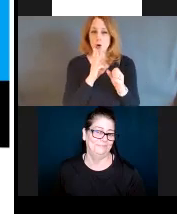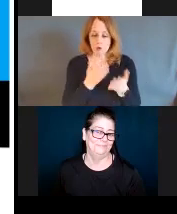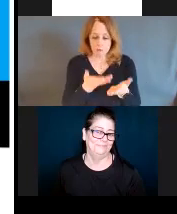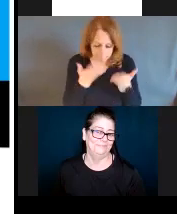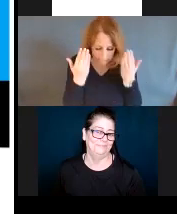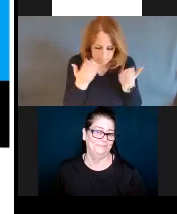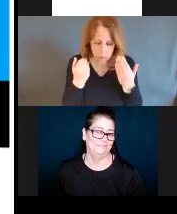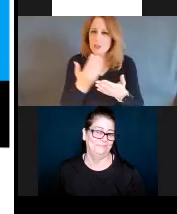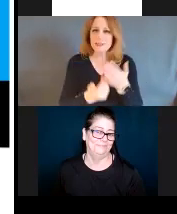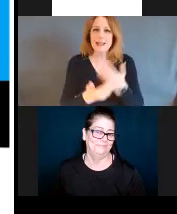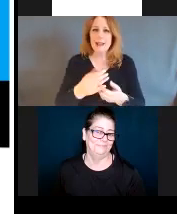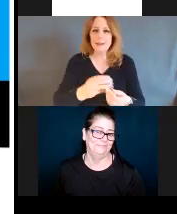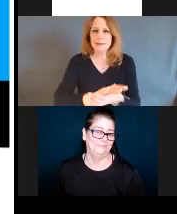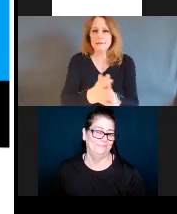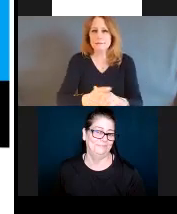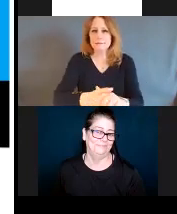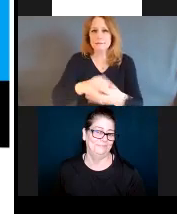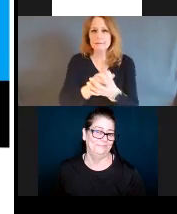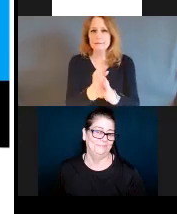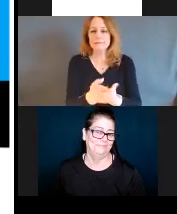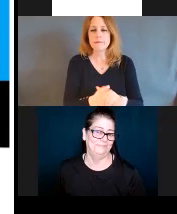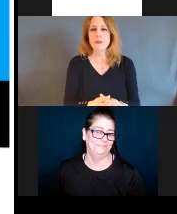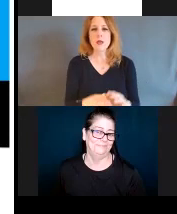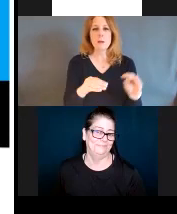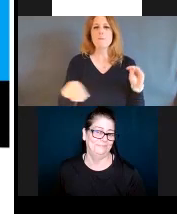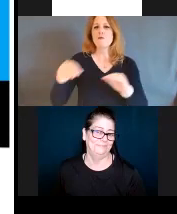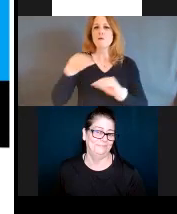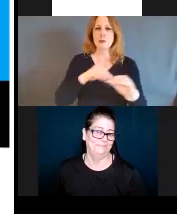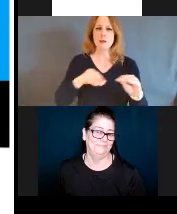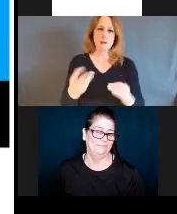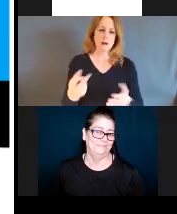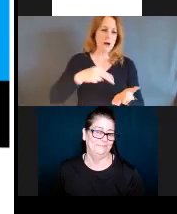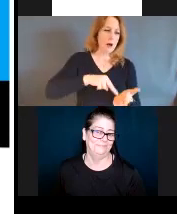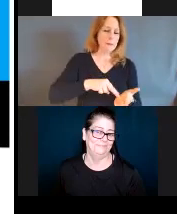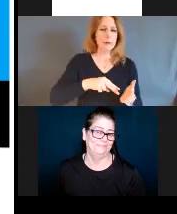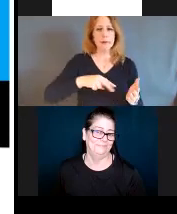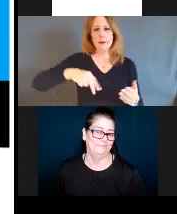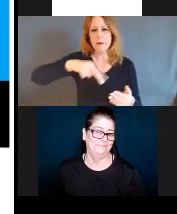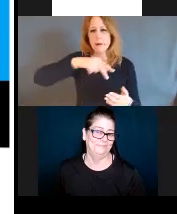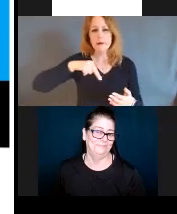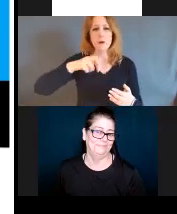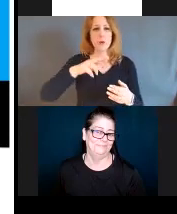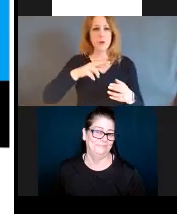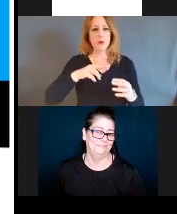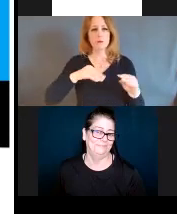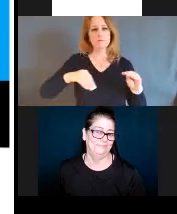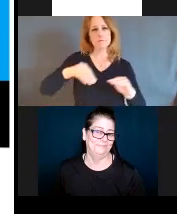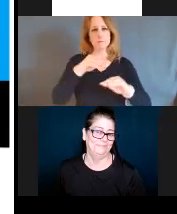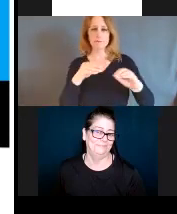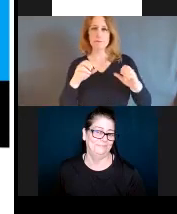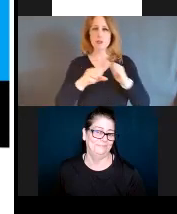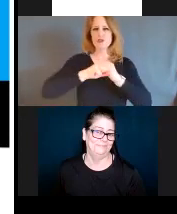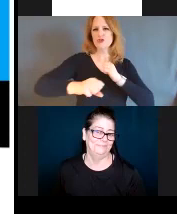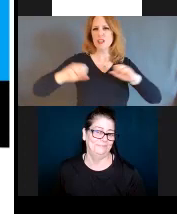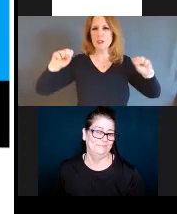moving, stretching, standing up, sitting, walking, if they're in a safe place to do that. All of those things can bring them back